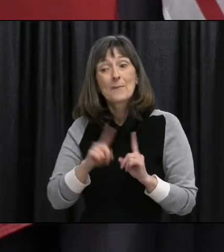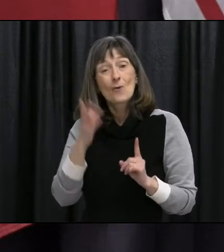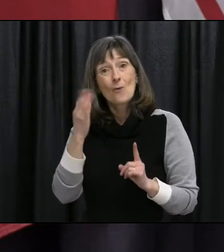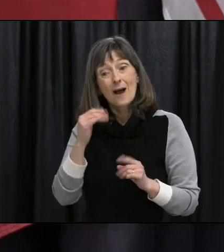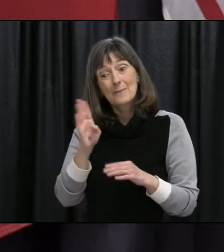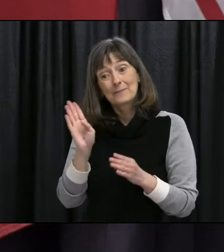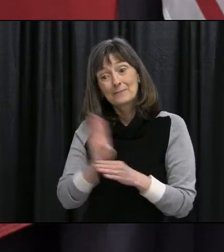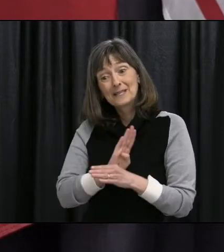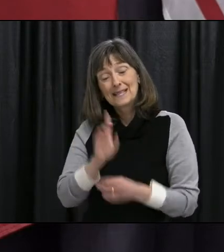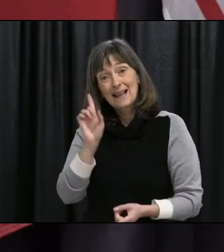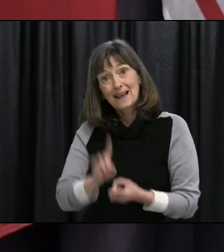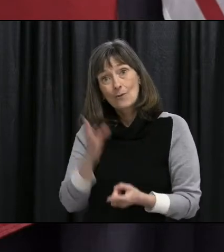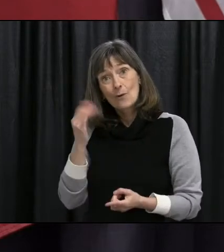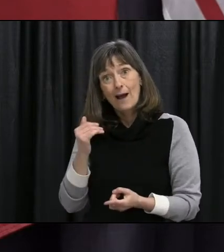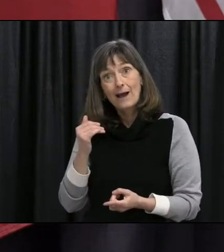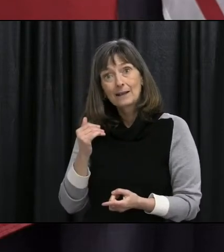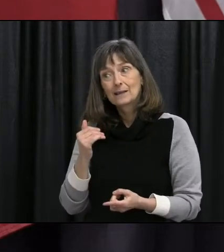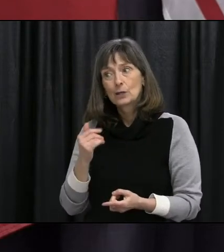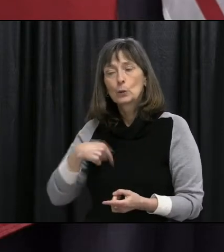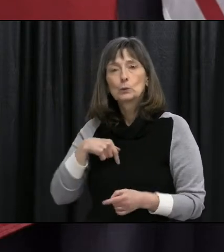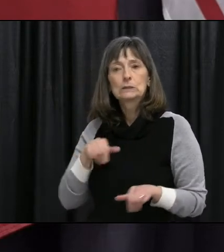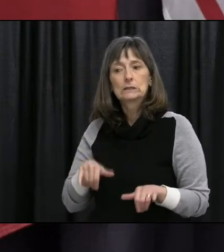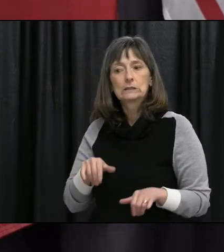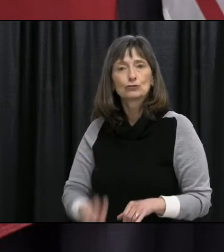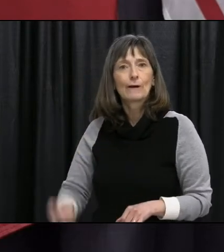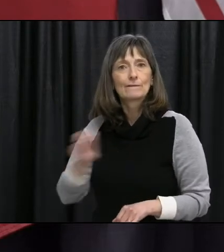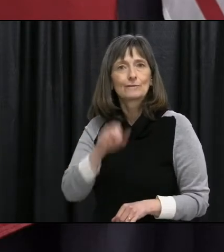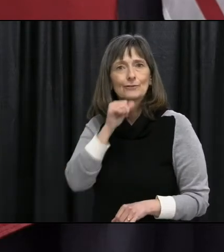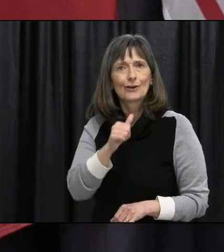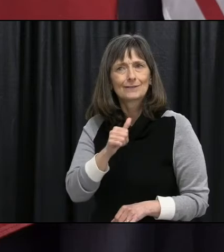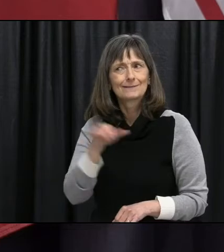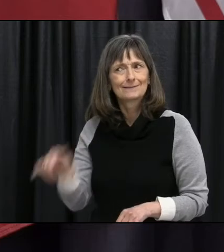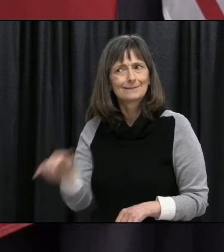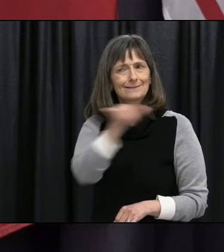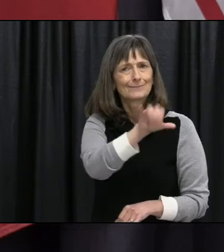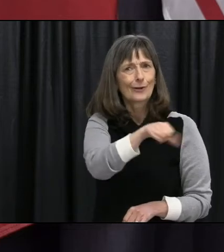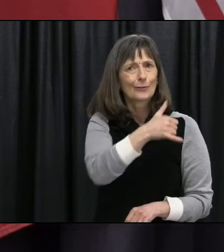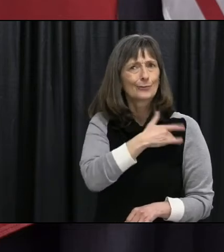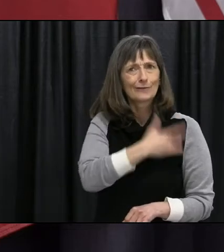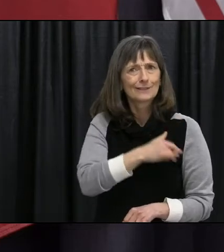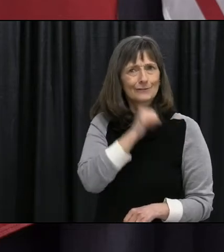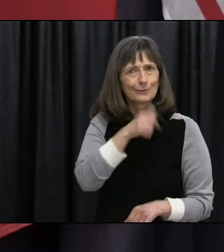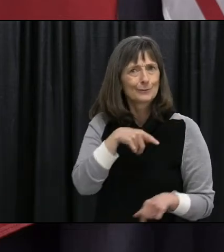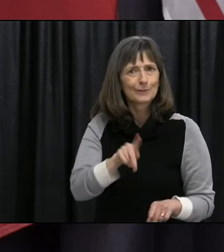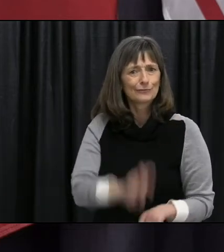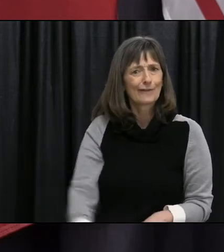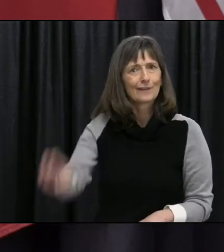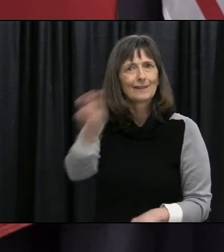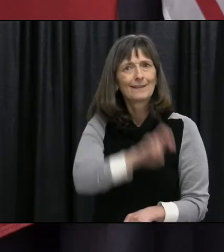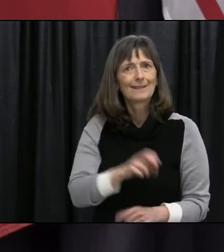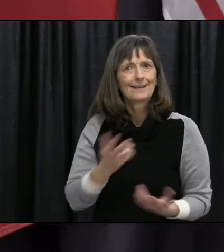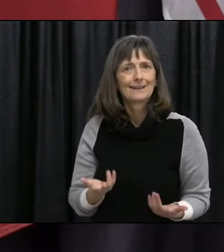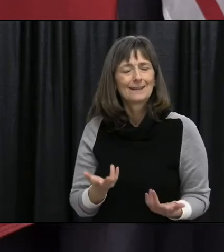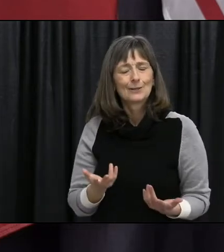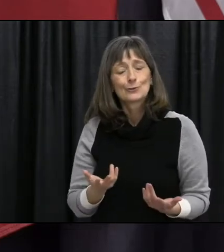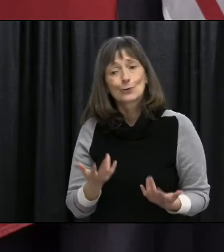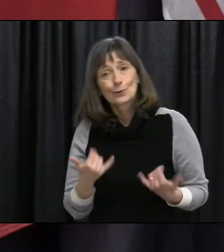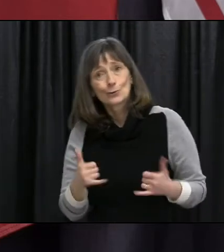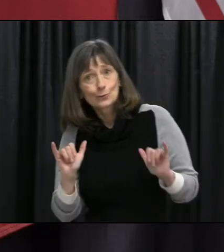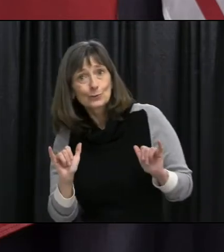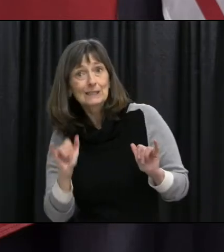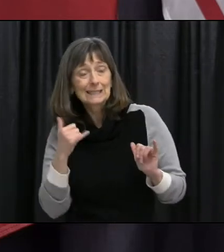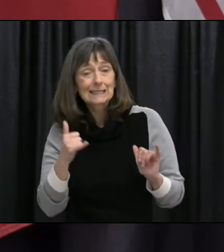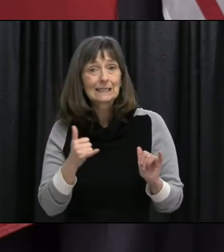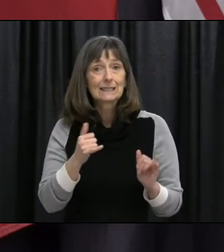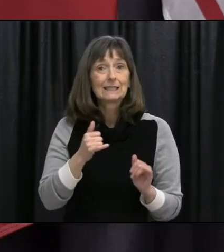is the same in many other provinces, by the way. So right now we're working with Hospitality Newfoundland and Labrador, and we'll